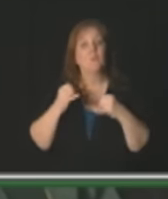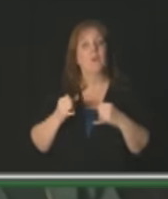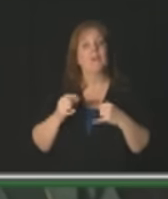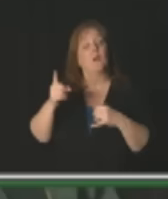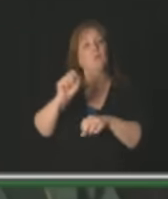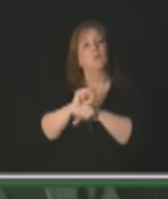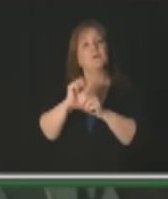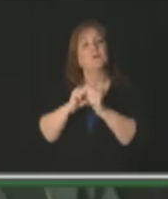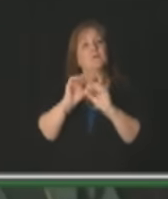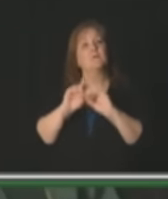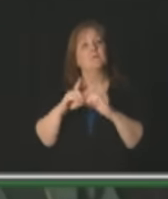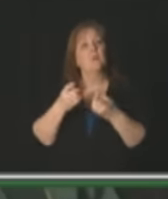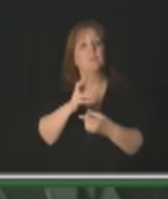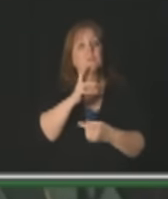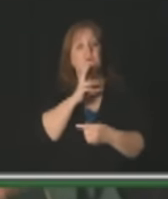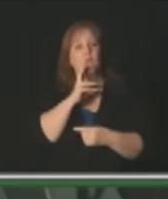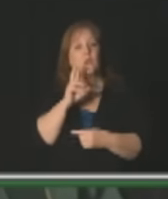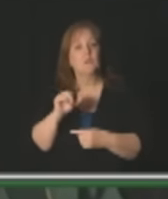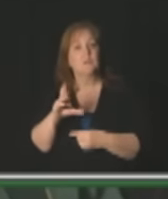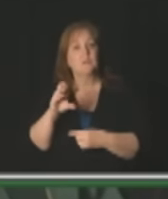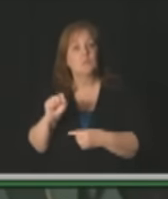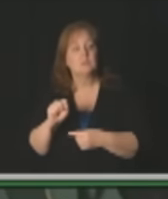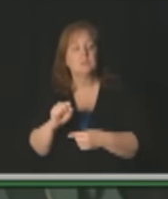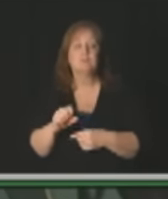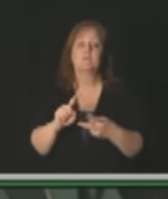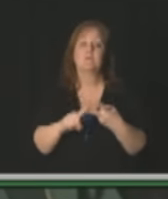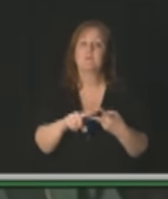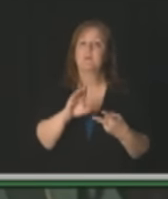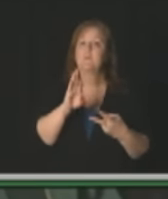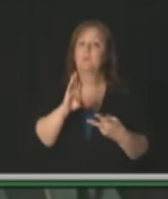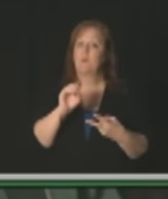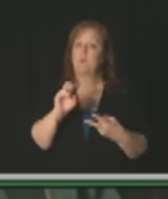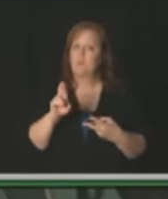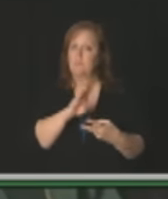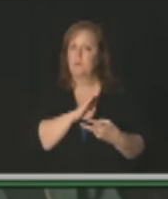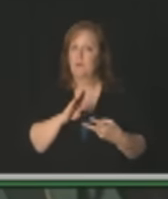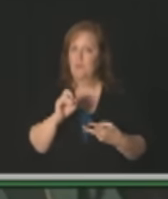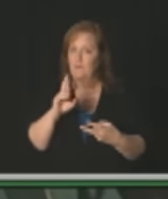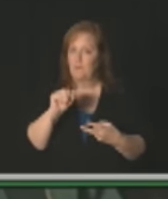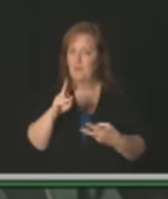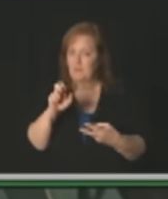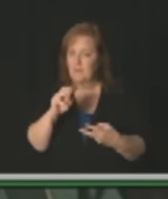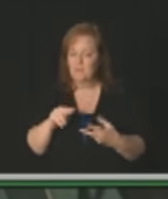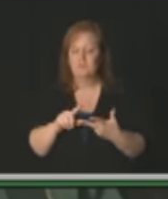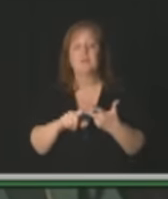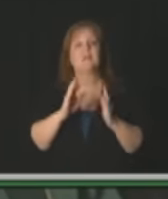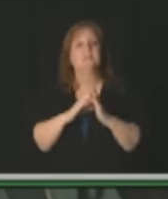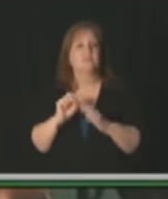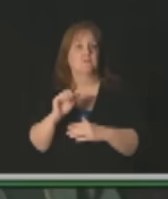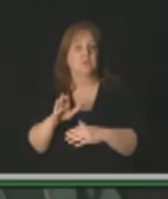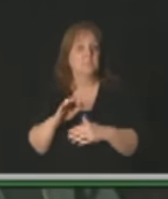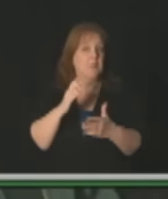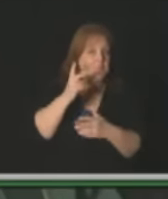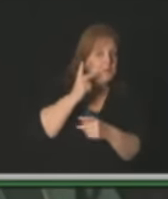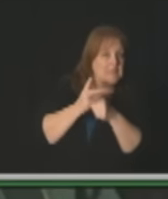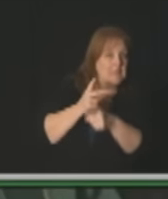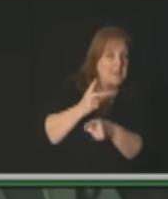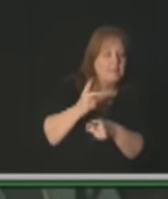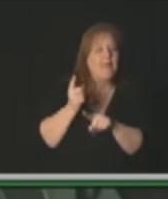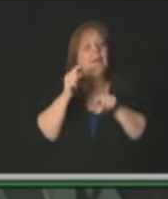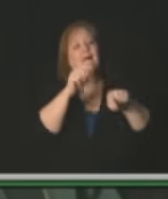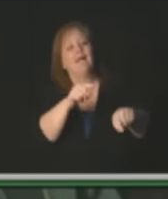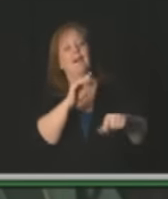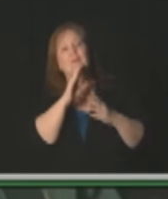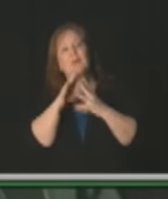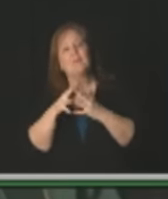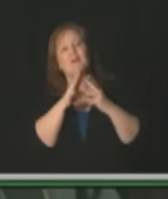of Water Resources, Bureau of Reclamation, and City of Sacramento. You may have seen him and his students working on the American